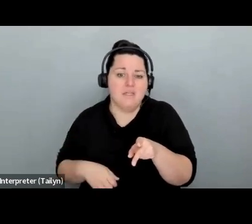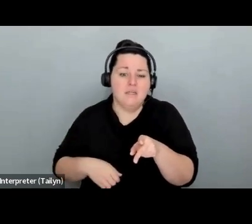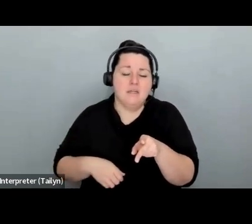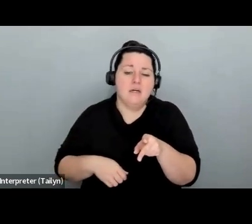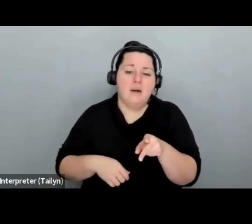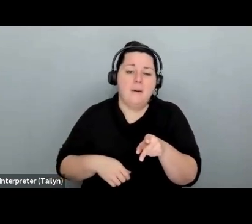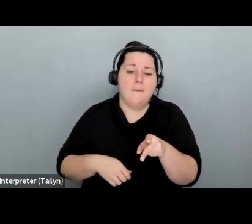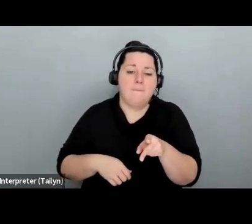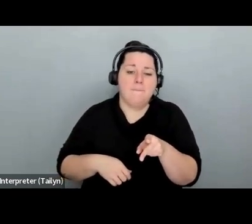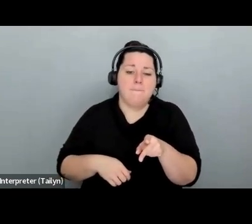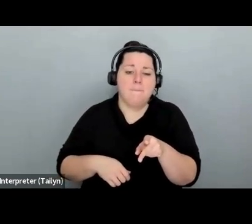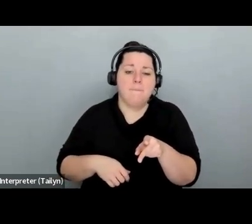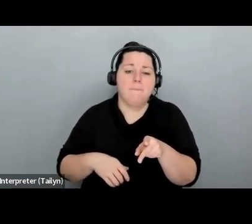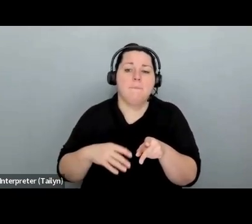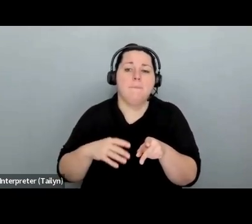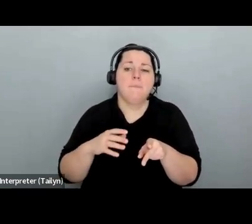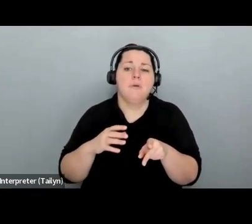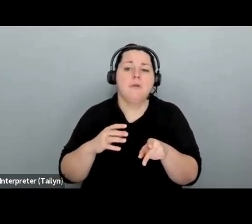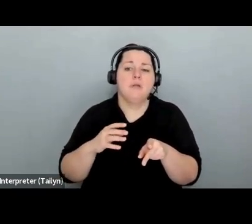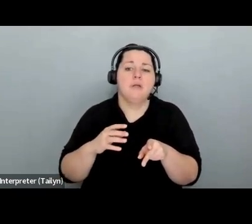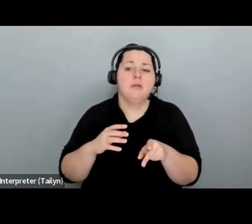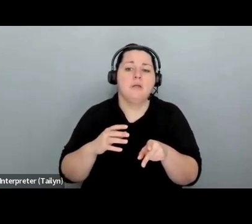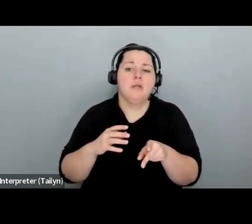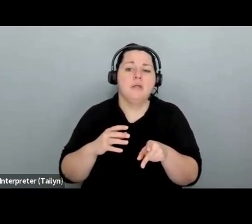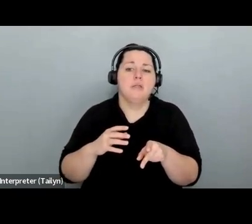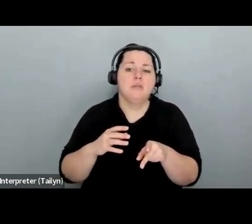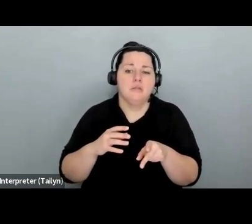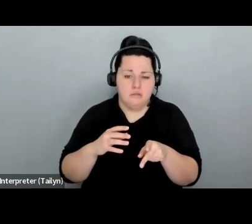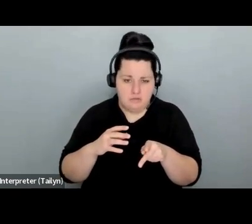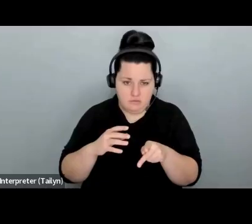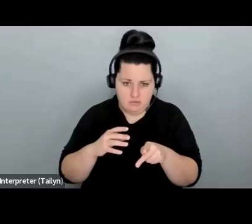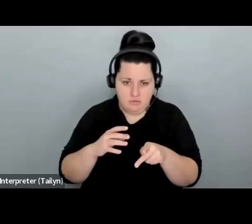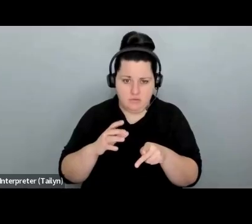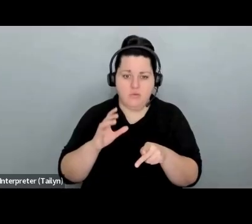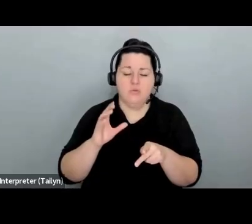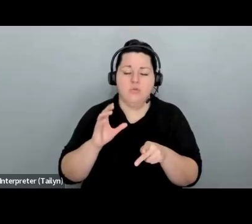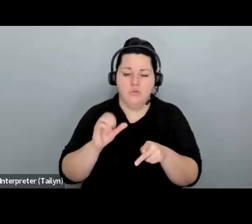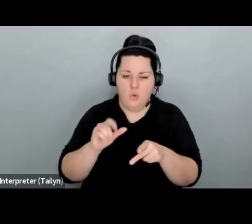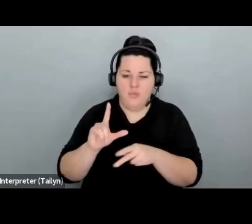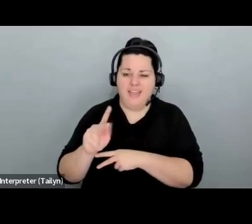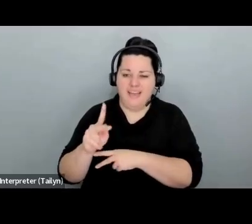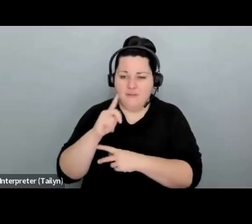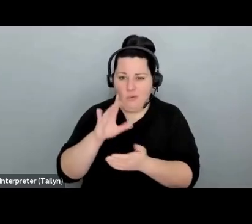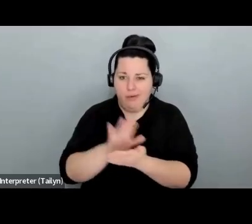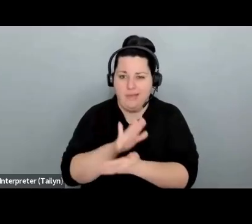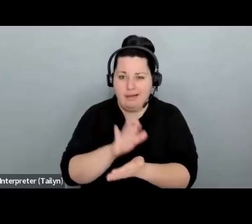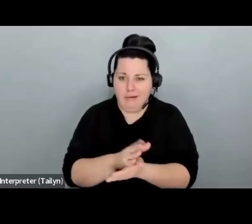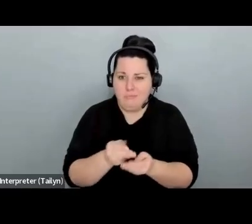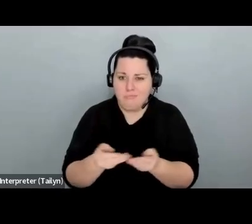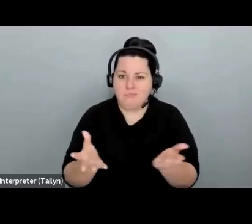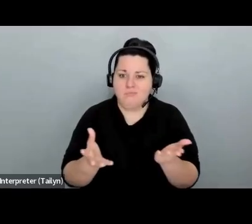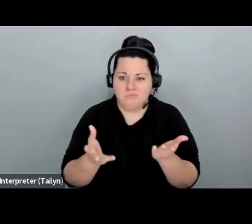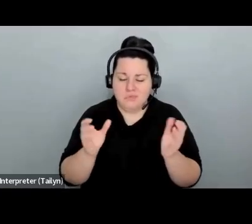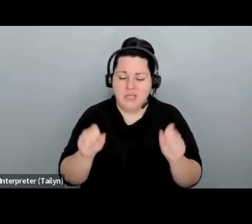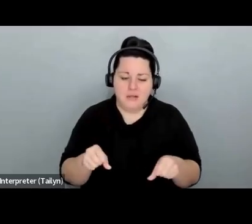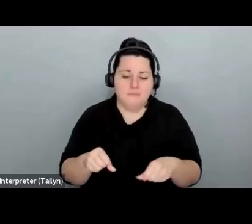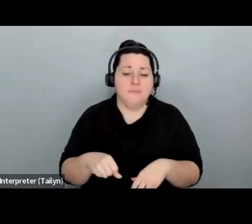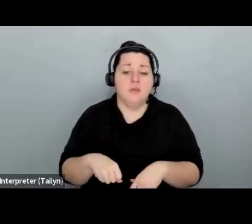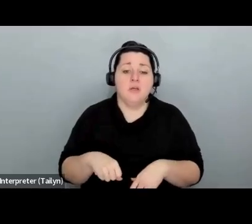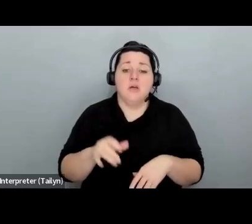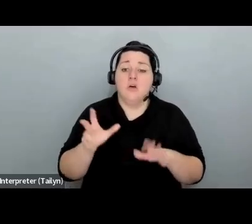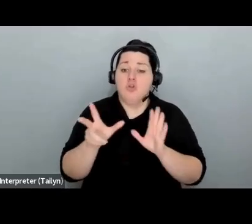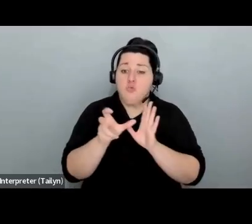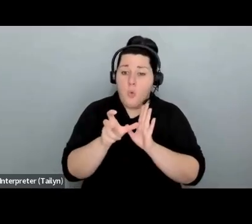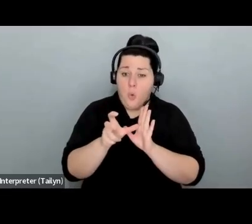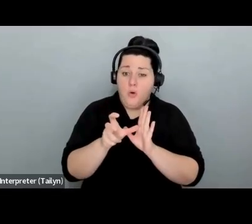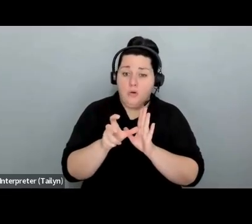to put the link to the handout in the chat so you have access to that. The recording for this